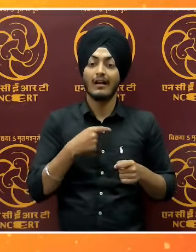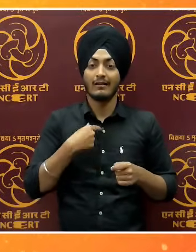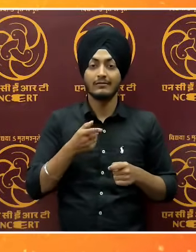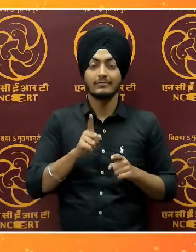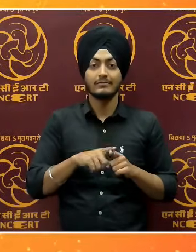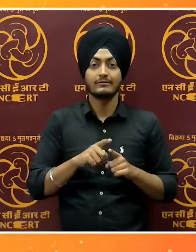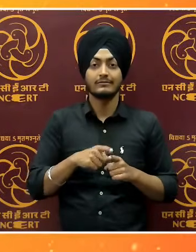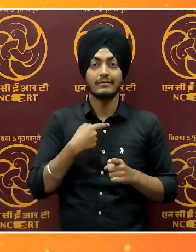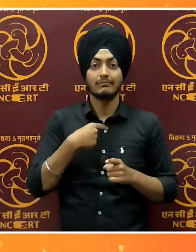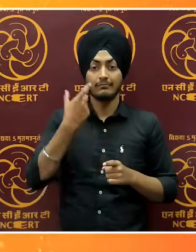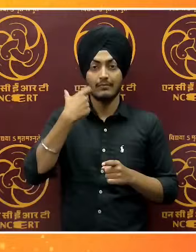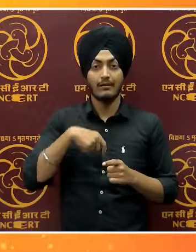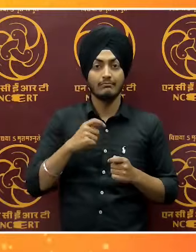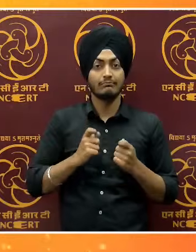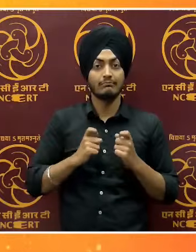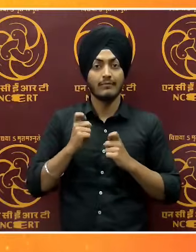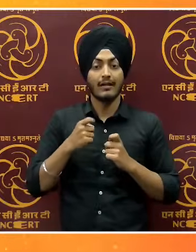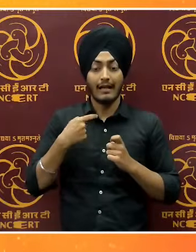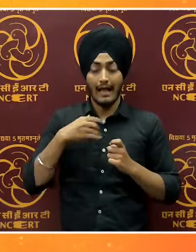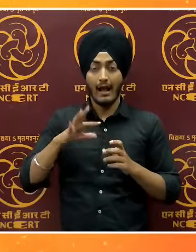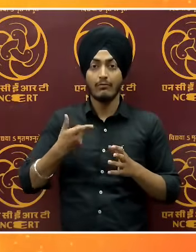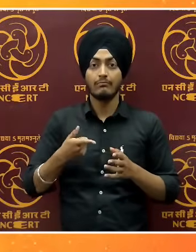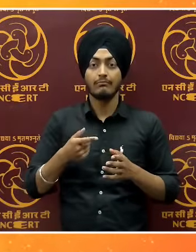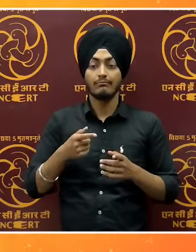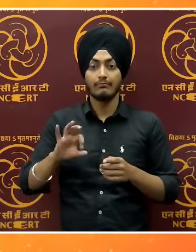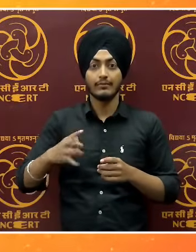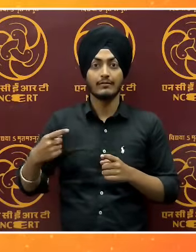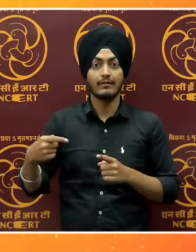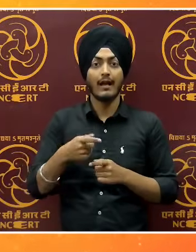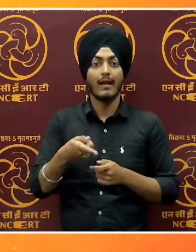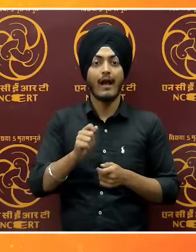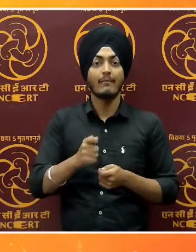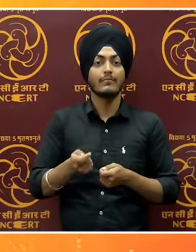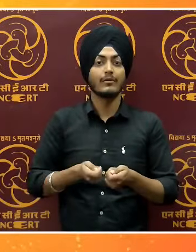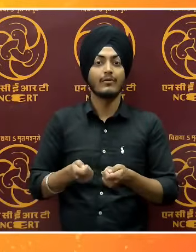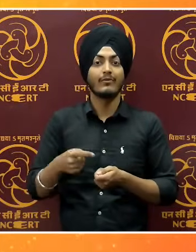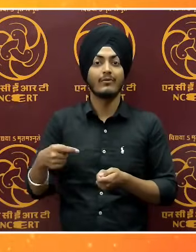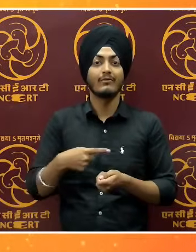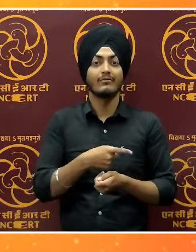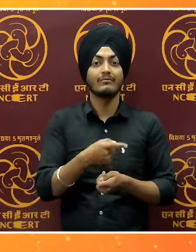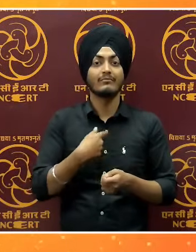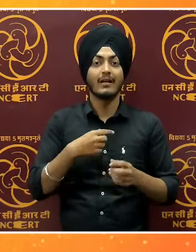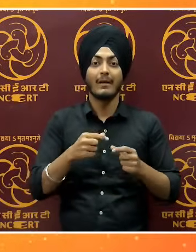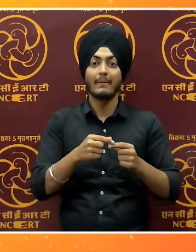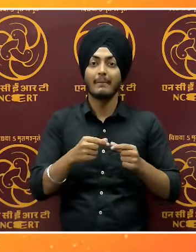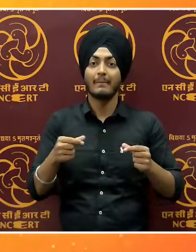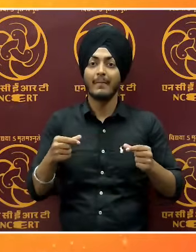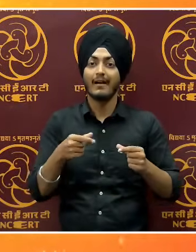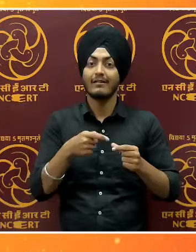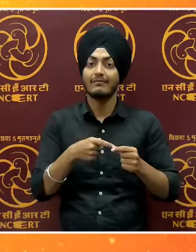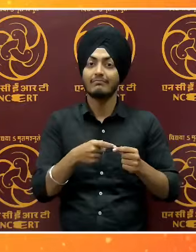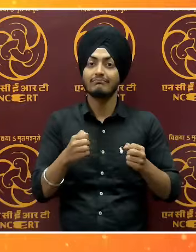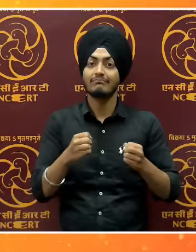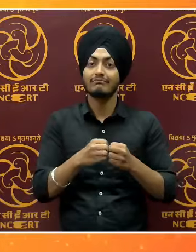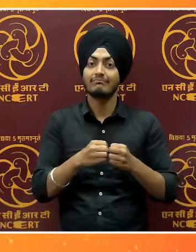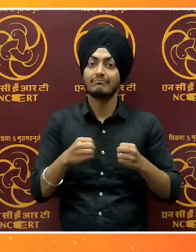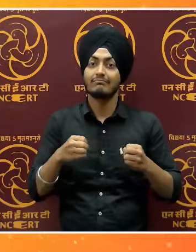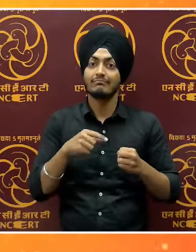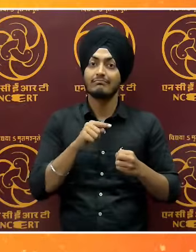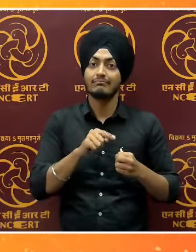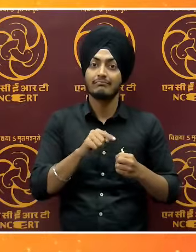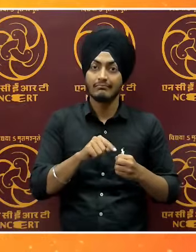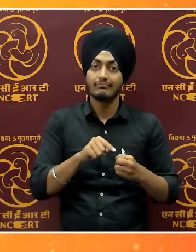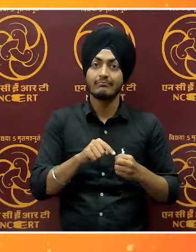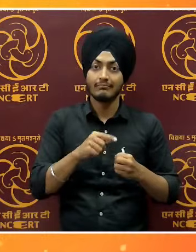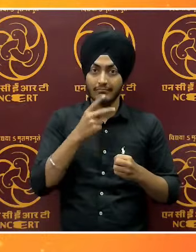of the compass needle when it is placed near a bar magnet, if we talk about magnetic effects here?